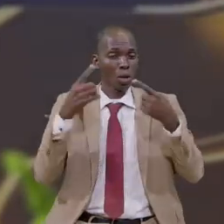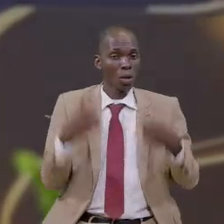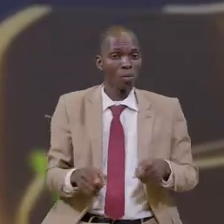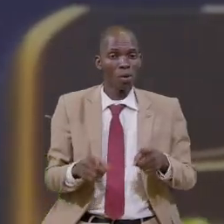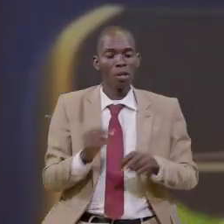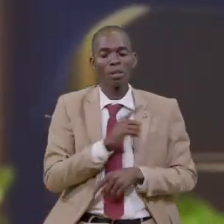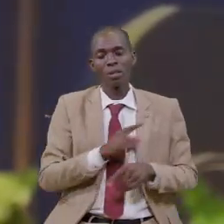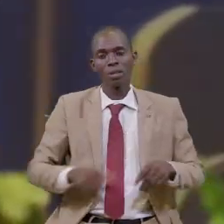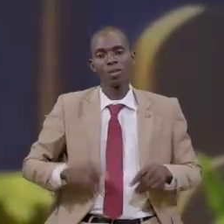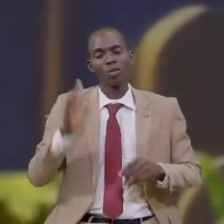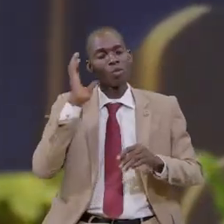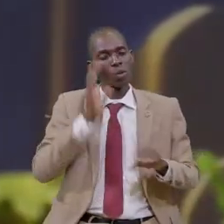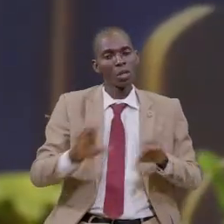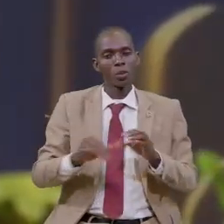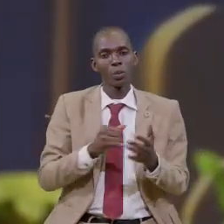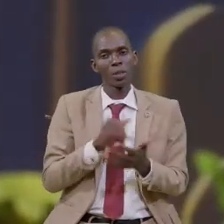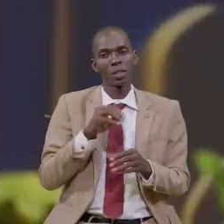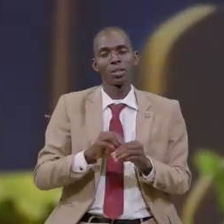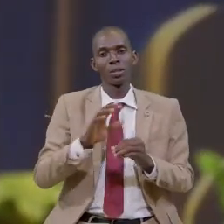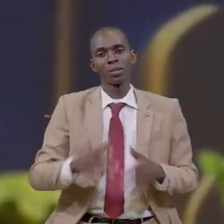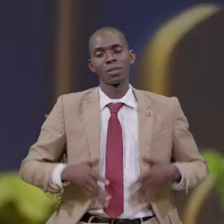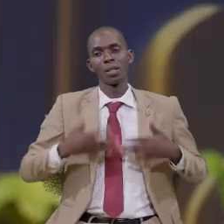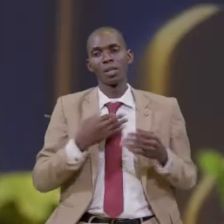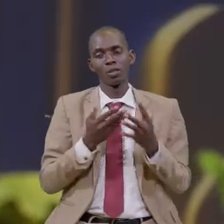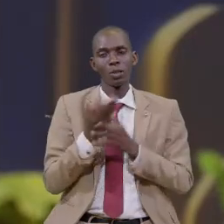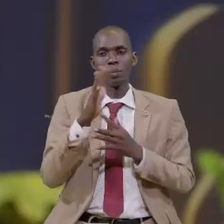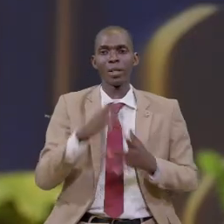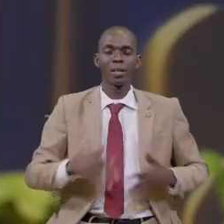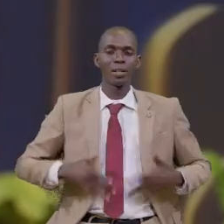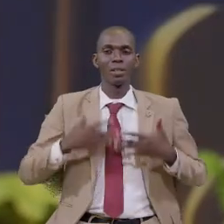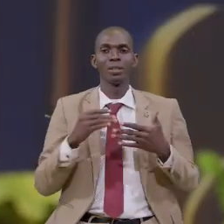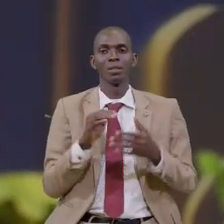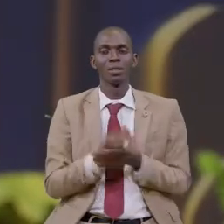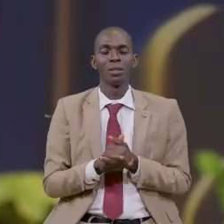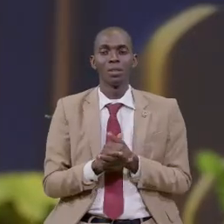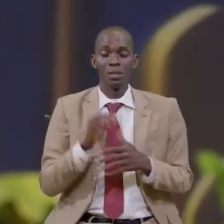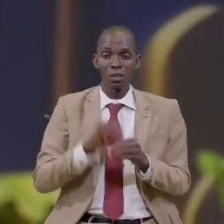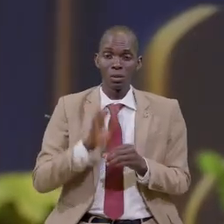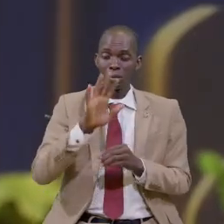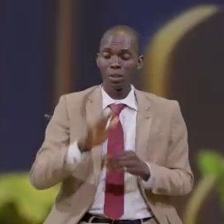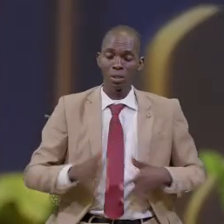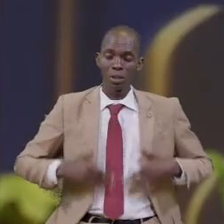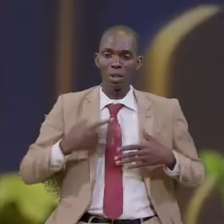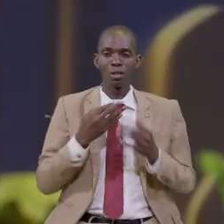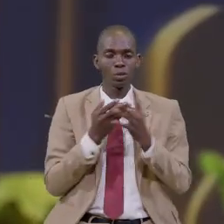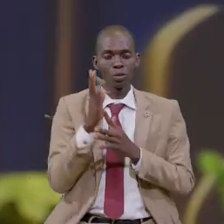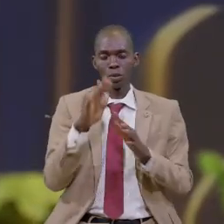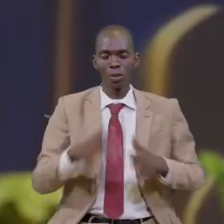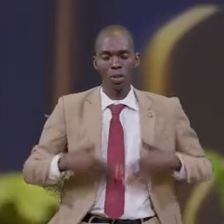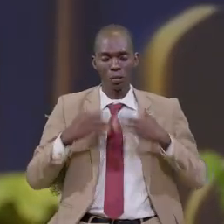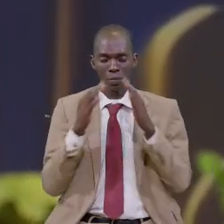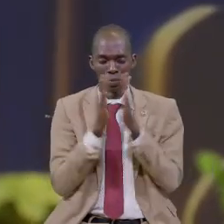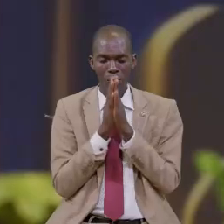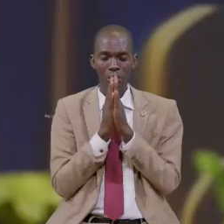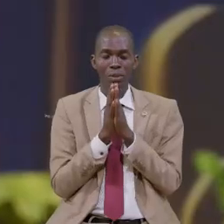it in your life and through your life. In your life and through your life. Amen.